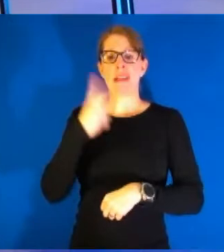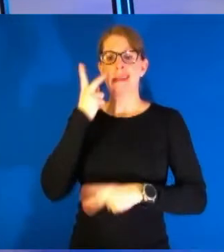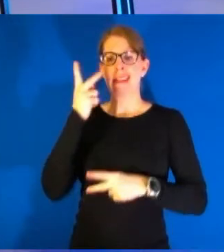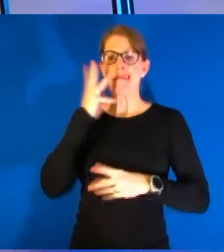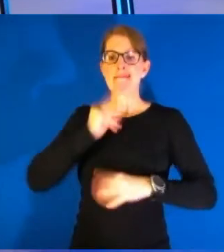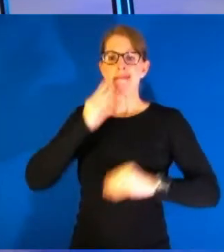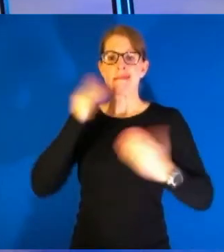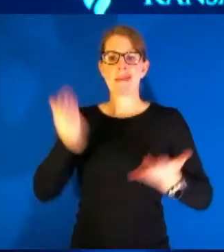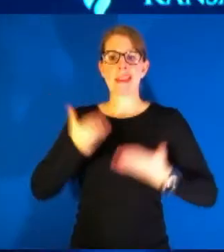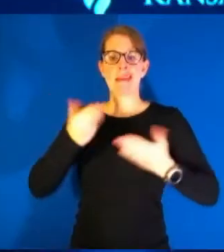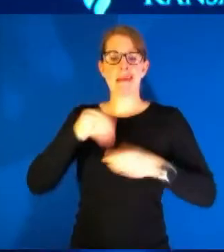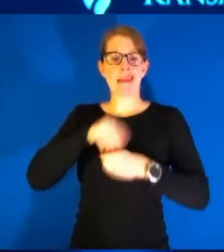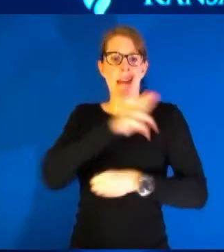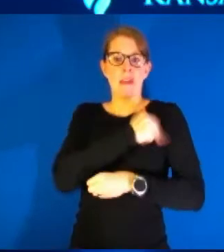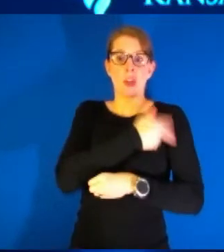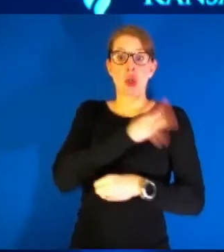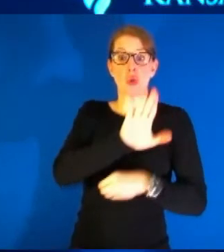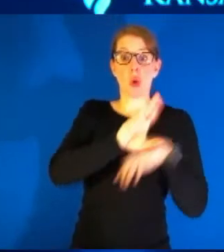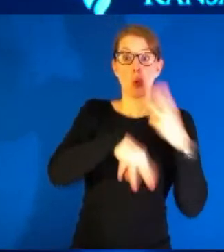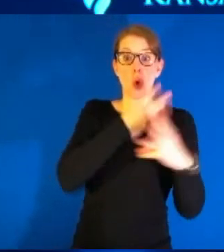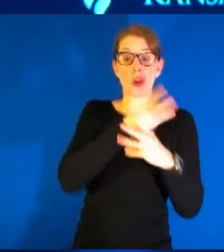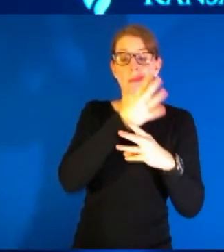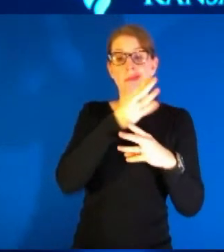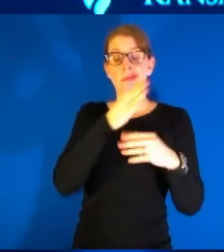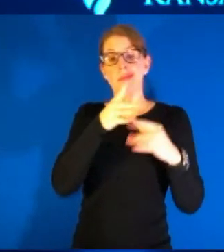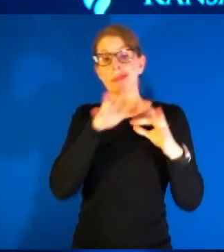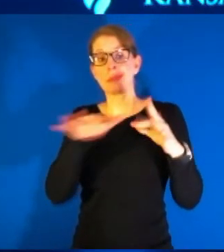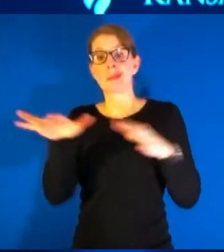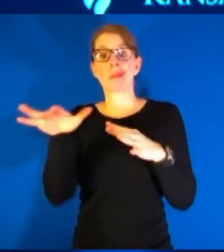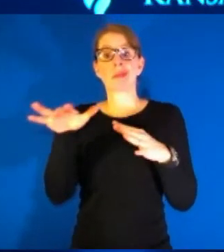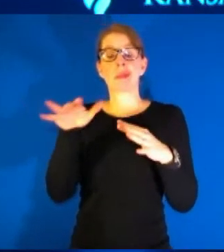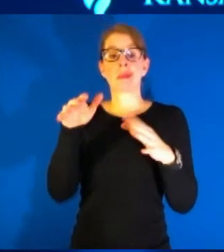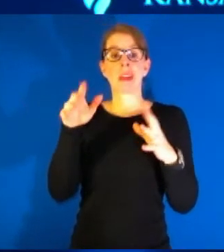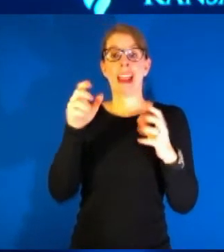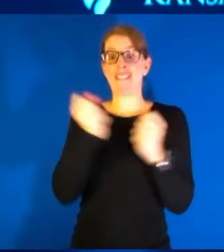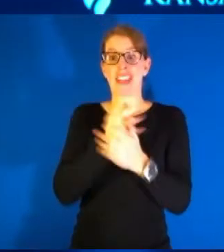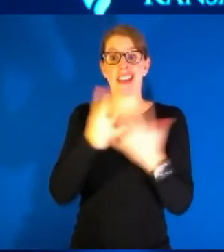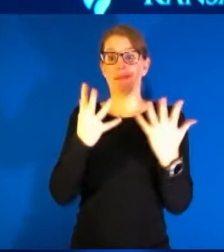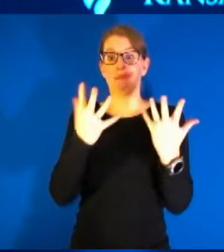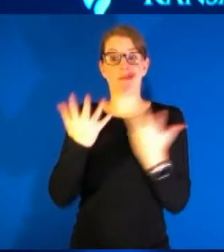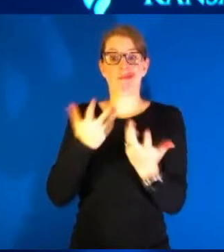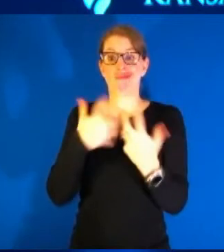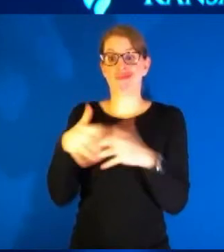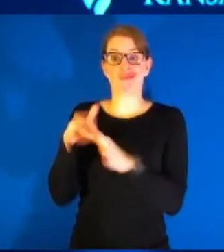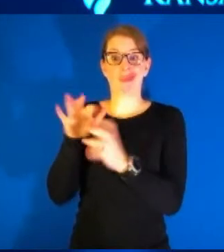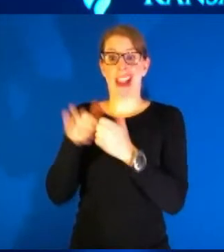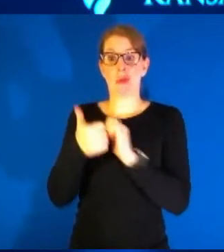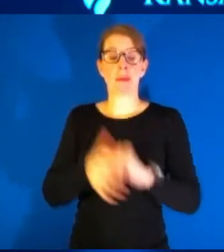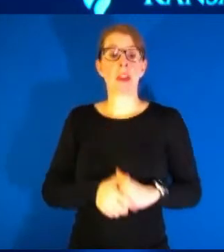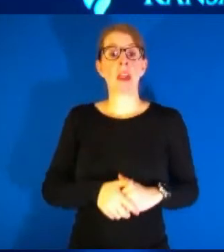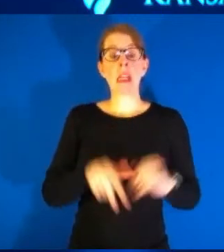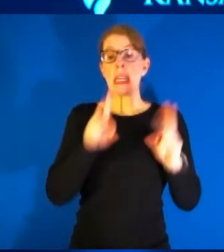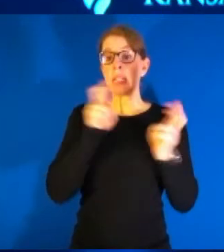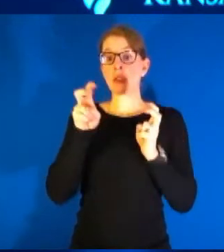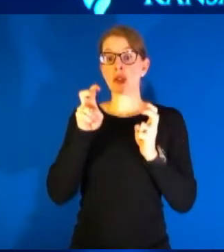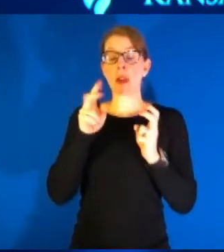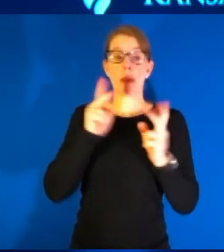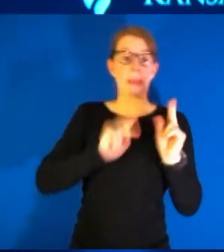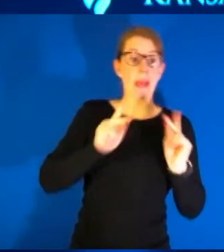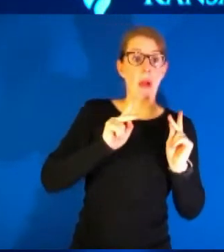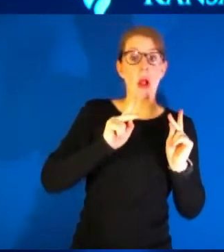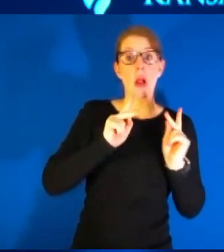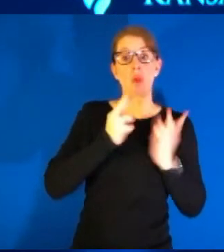your world, and beyond? It's interesting. I talked these issues about people resources and talk